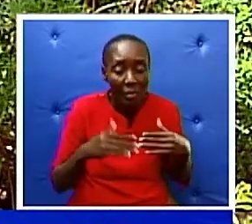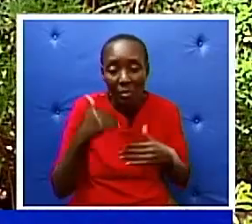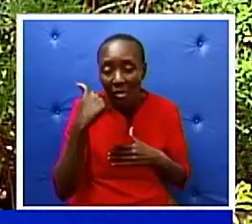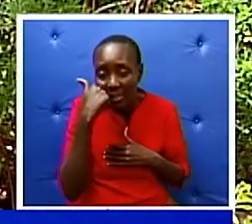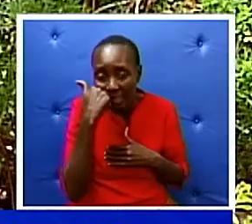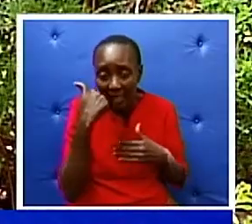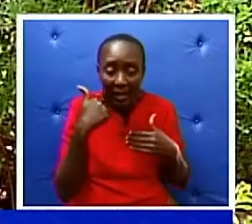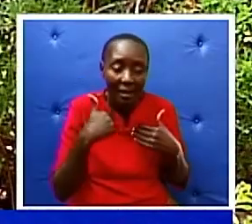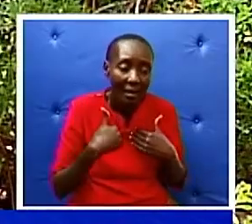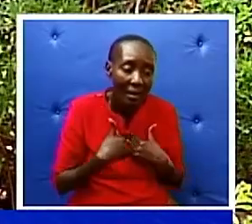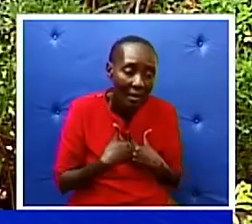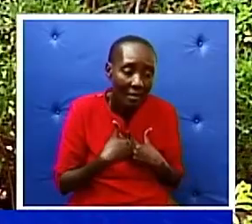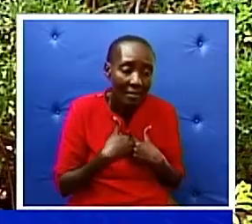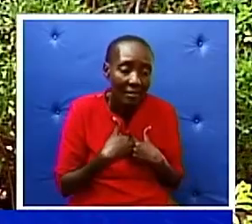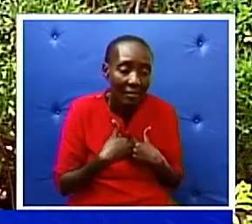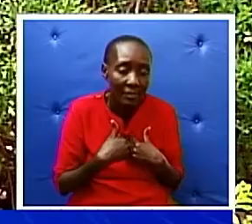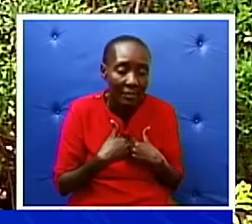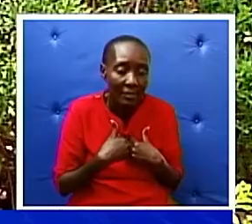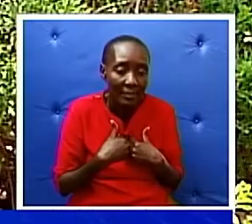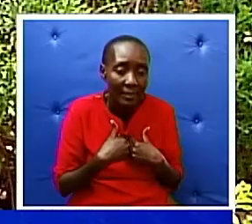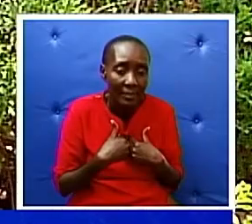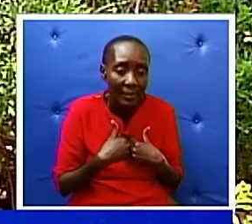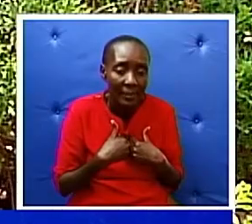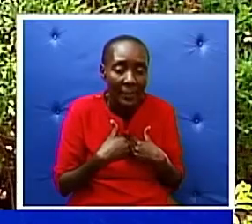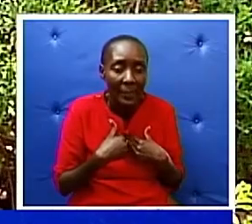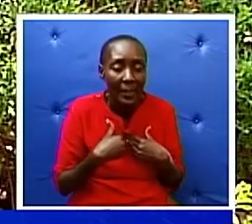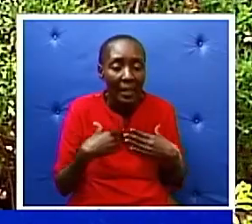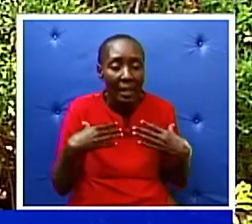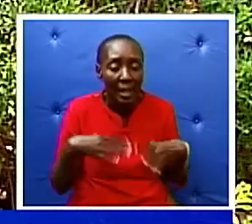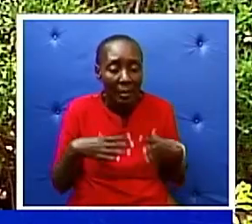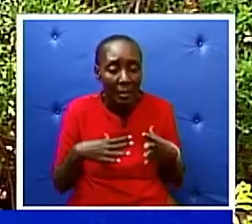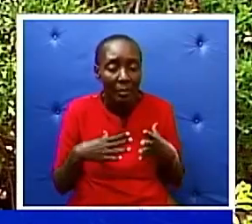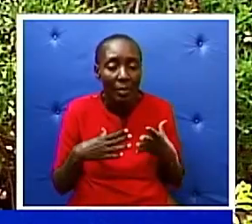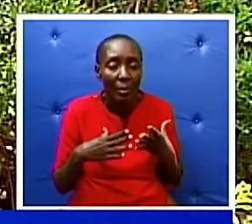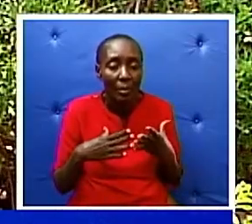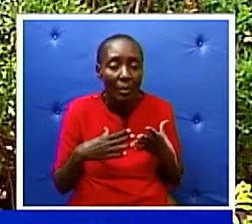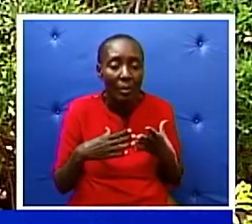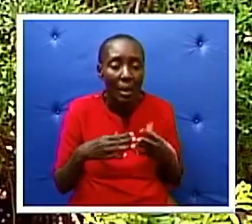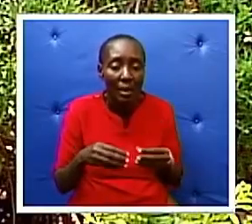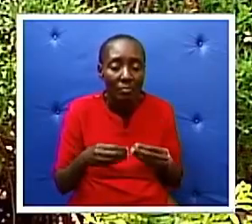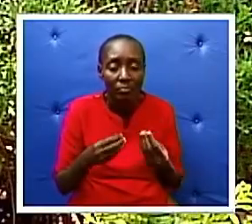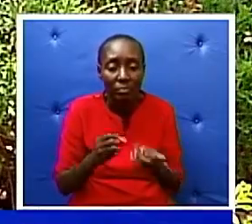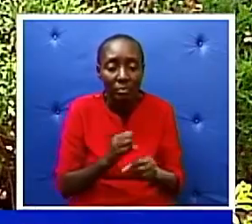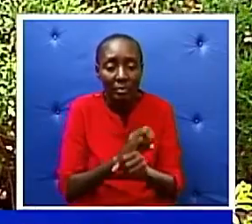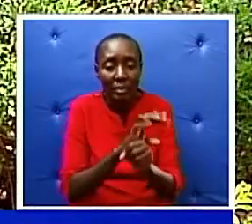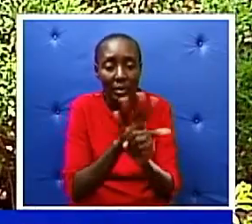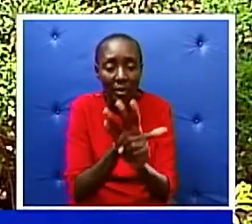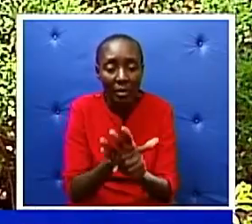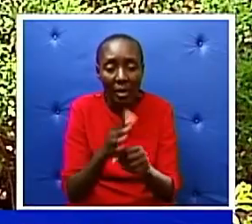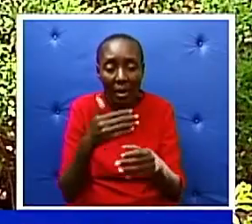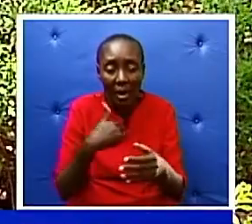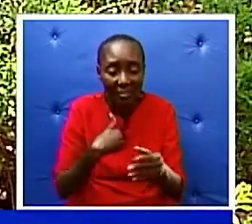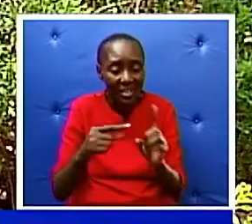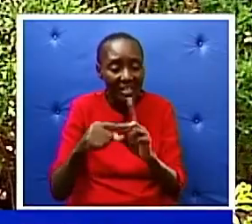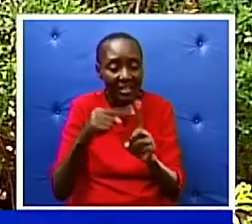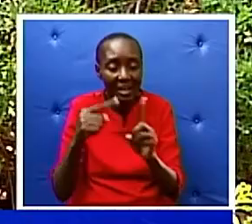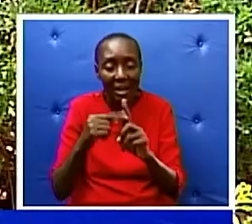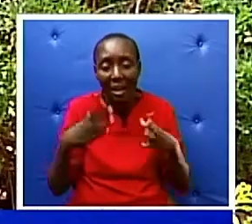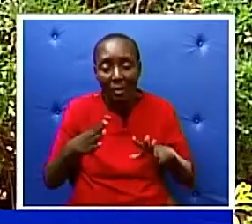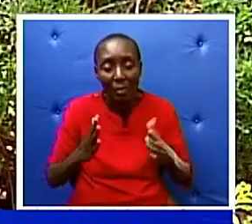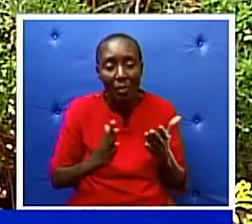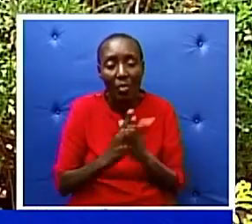have people who have been exposed to a virus that is killing people over the